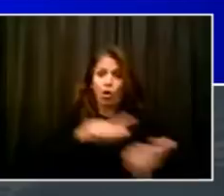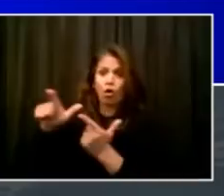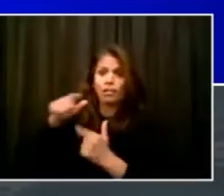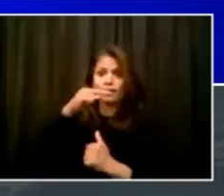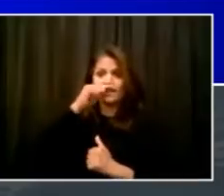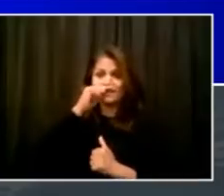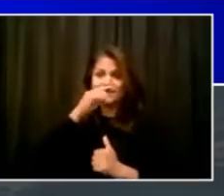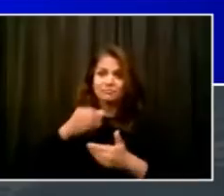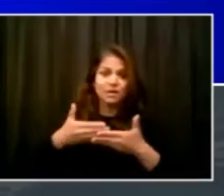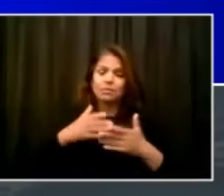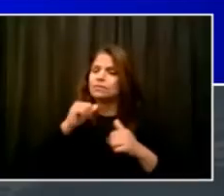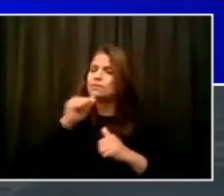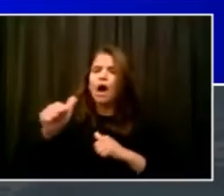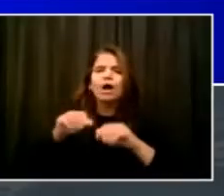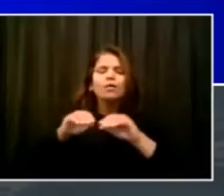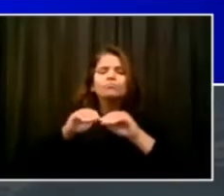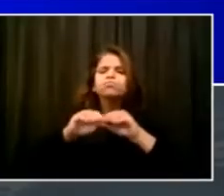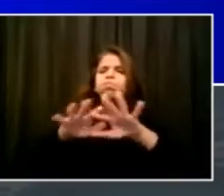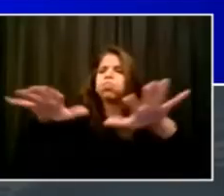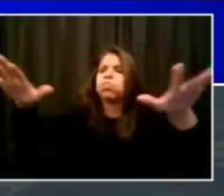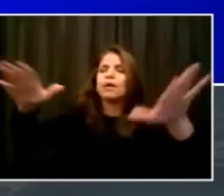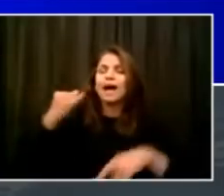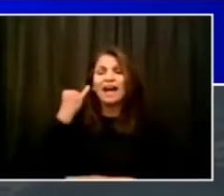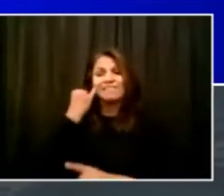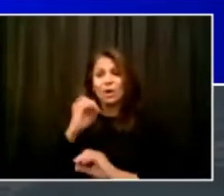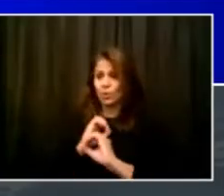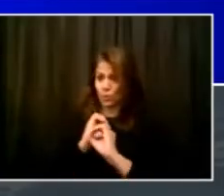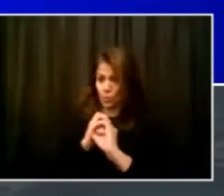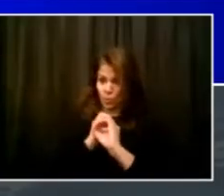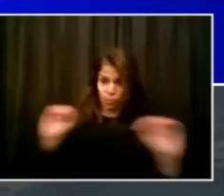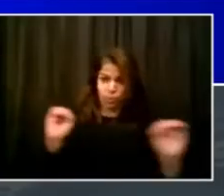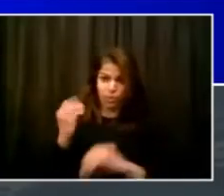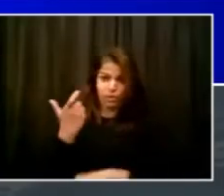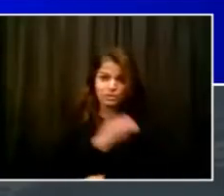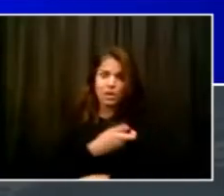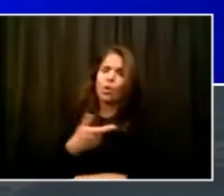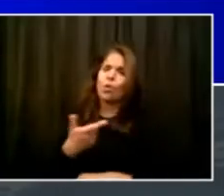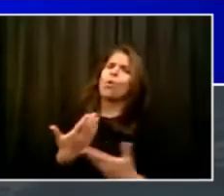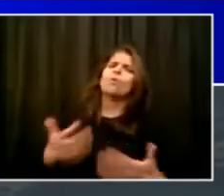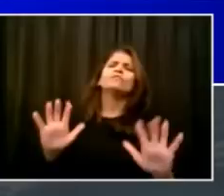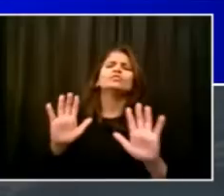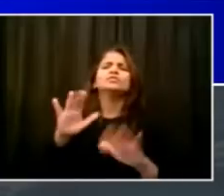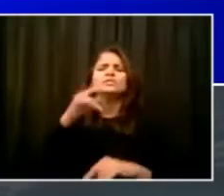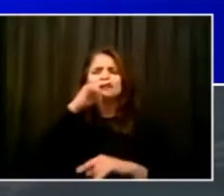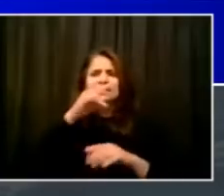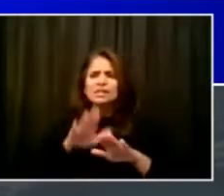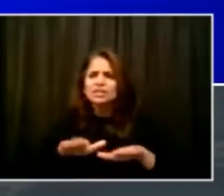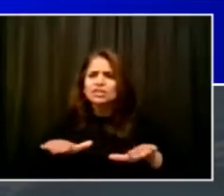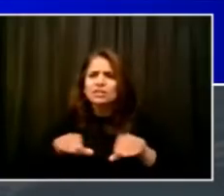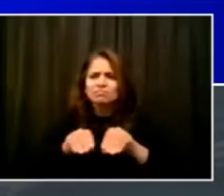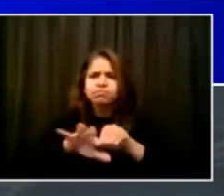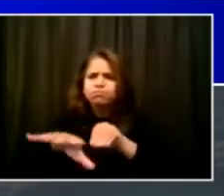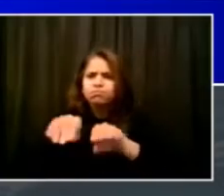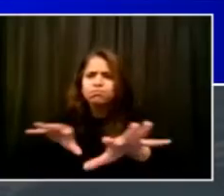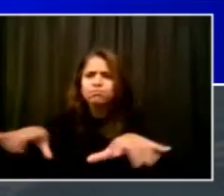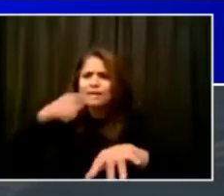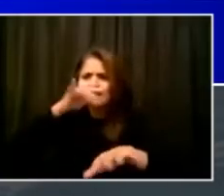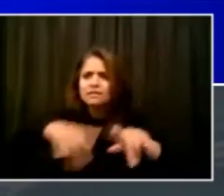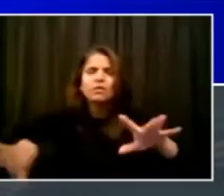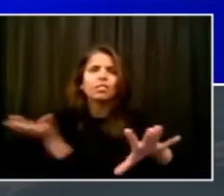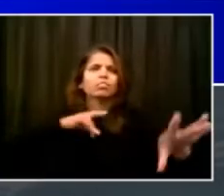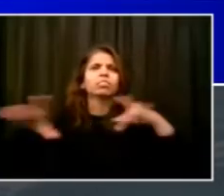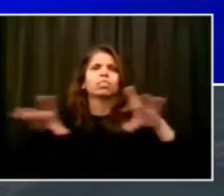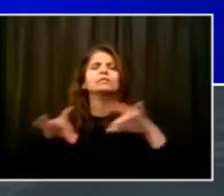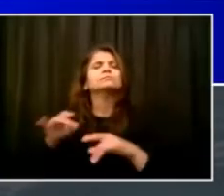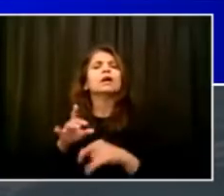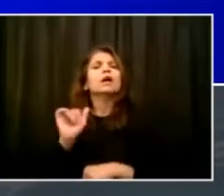a hospital facility to get a vaccination for your child. So for anyone who's worried about going to that kind of setting, there's other alternatives for